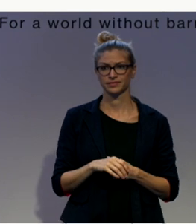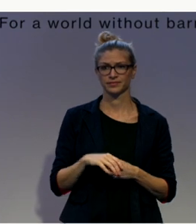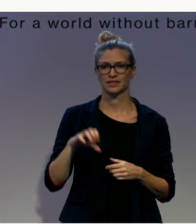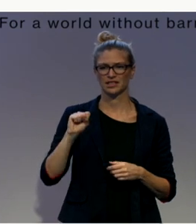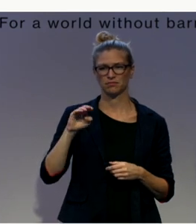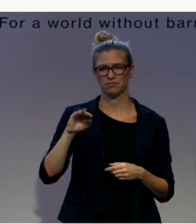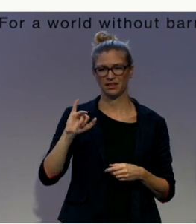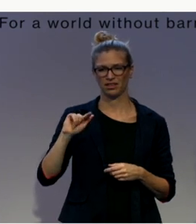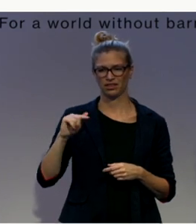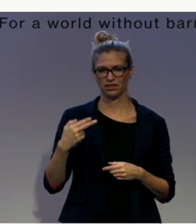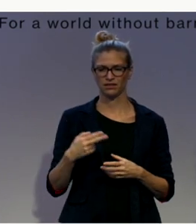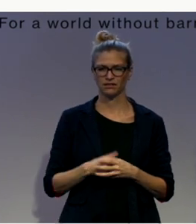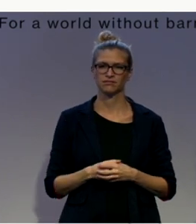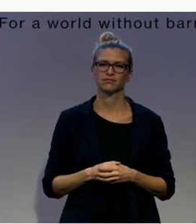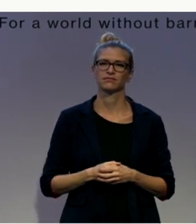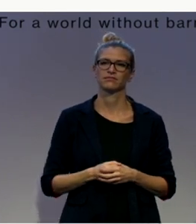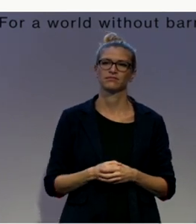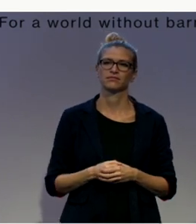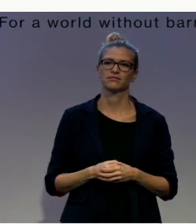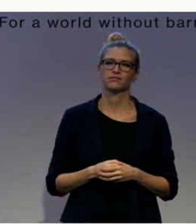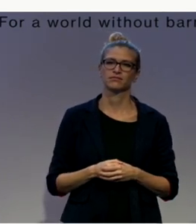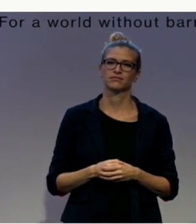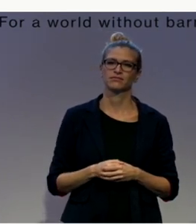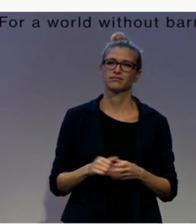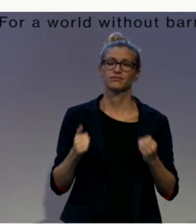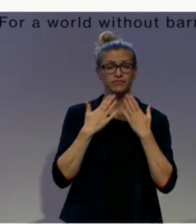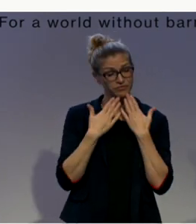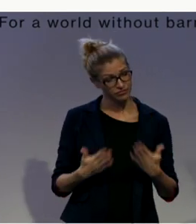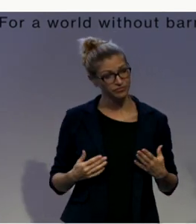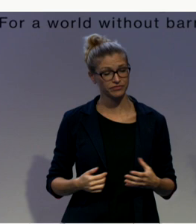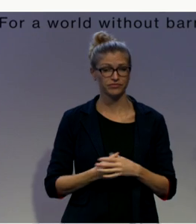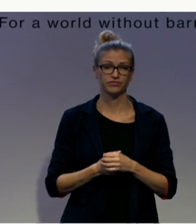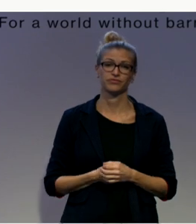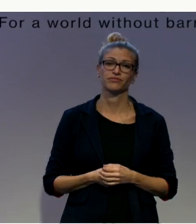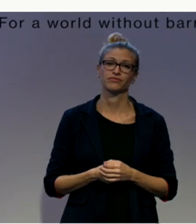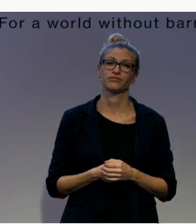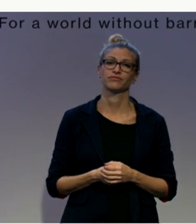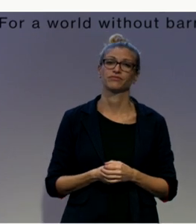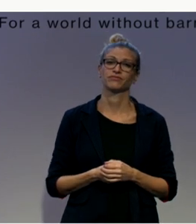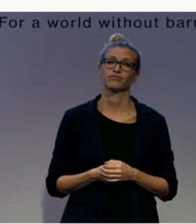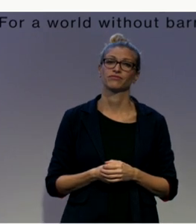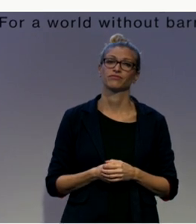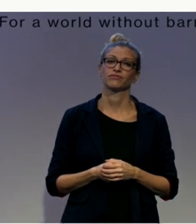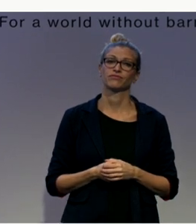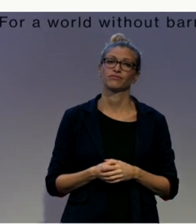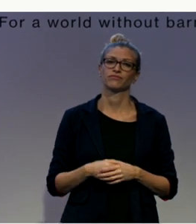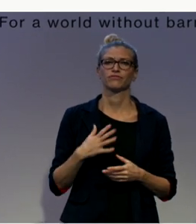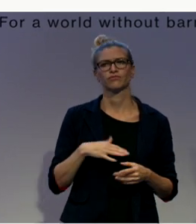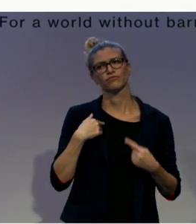Yeah, thank you. Thank you very much. I just want to share with all of you that maybe,